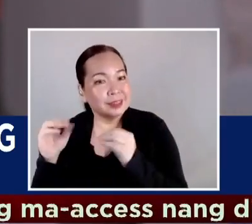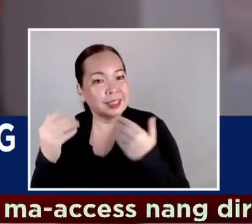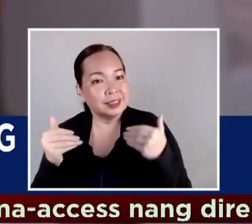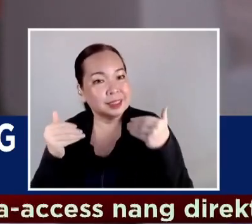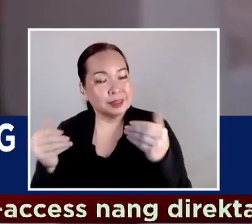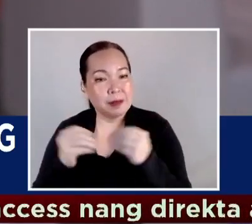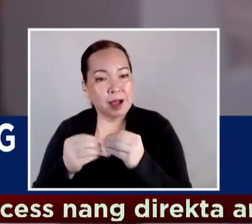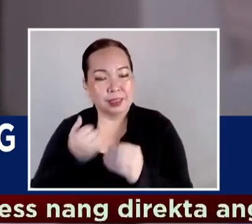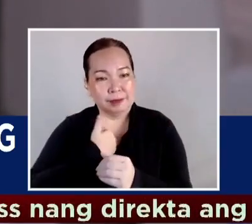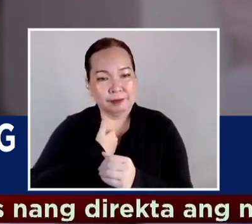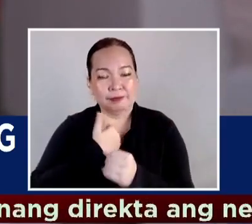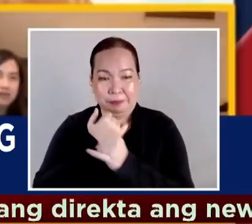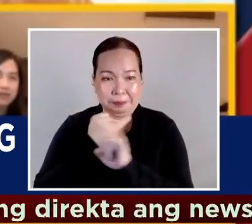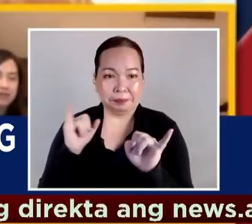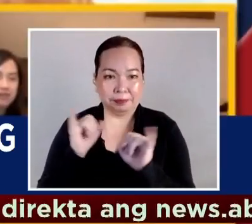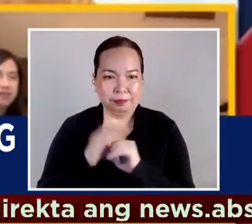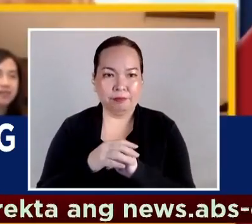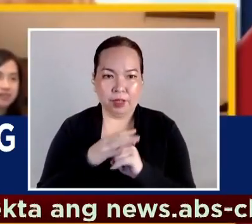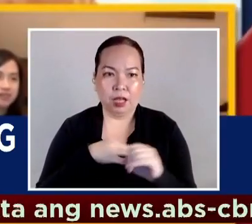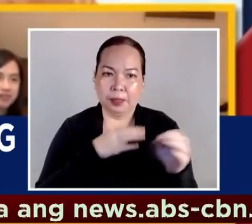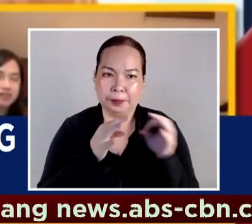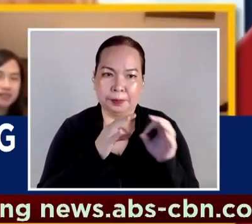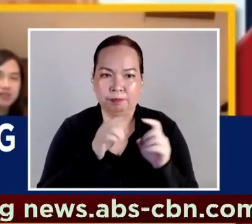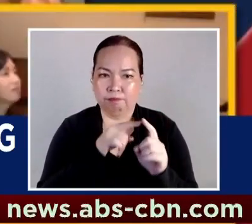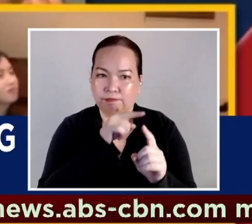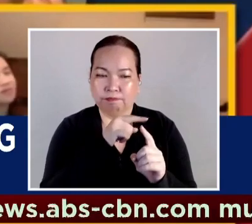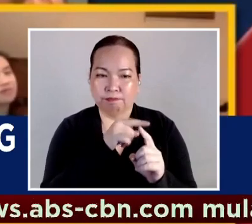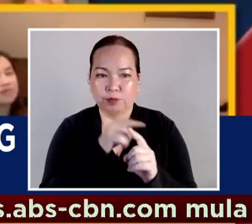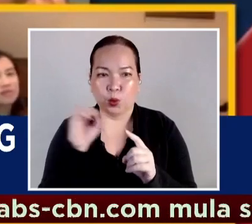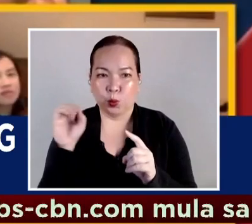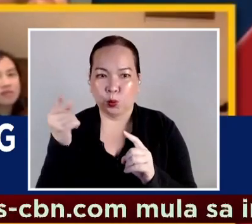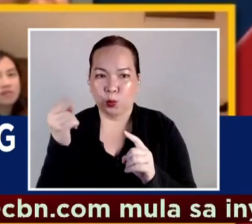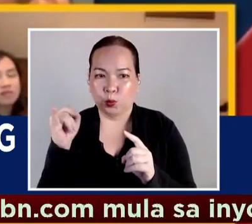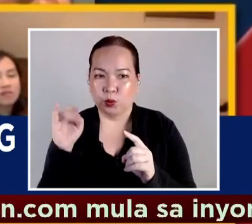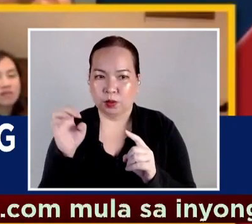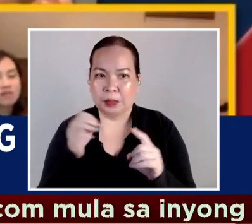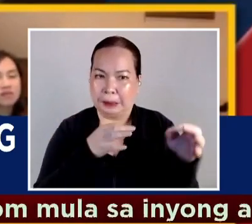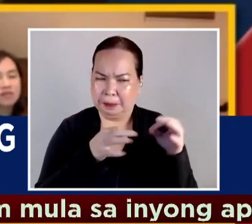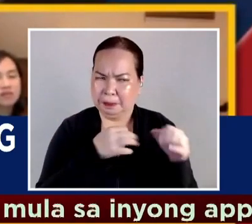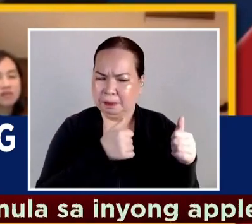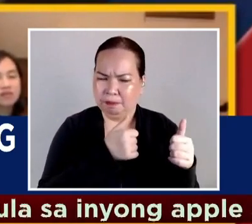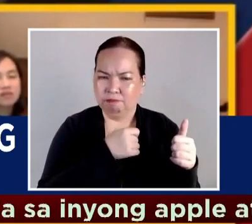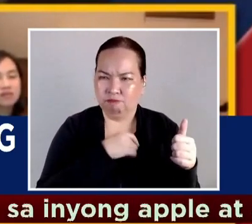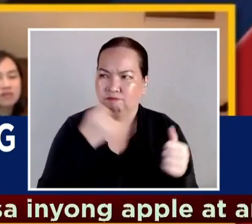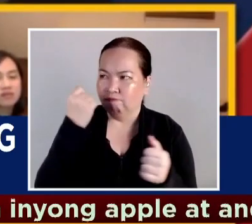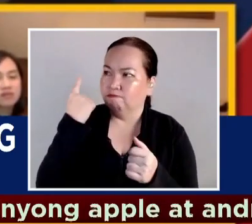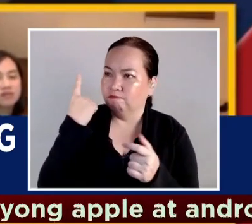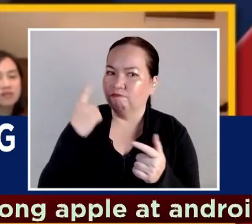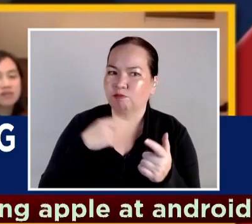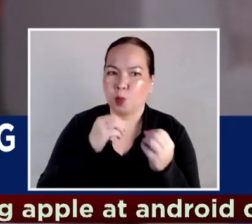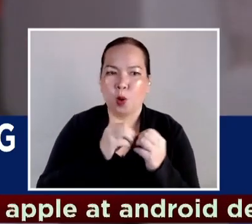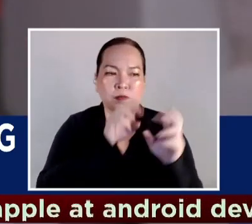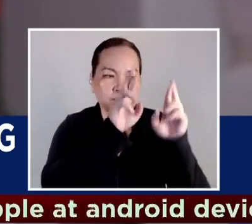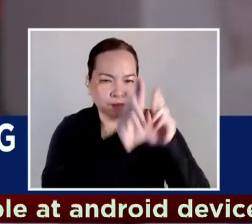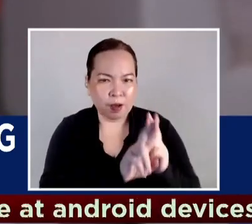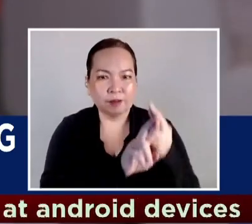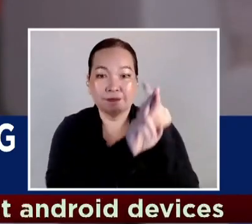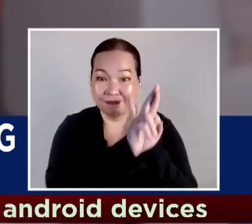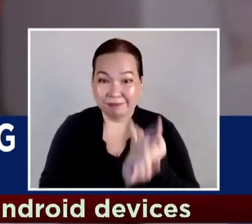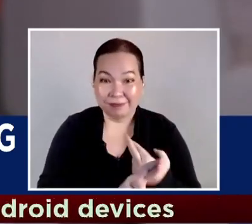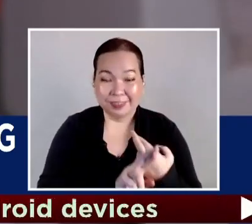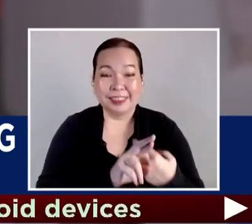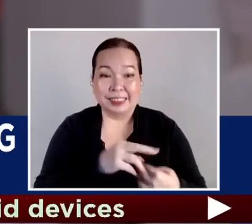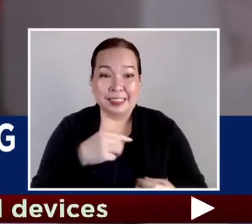my own, and I explained the whole thing very well to him, and we did it in a very respectful manner. It was a really